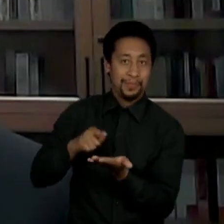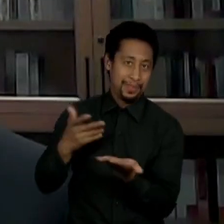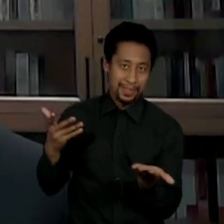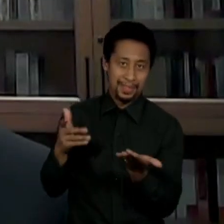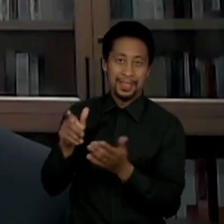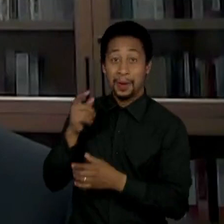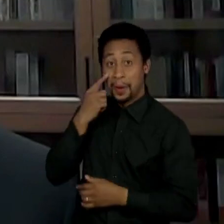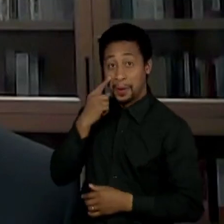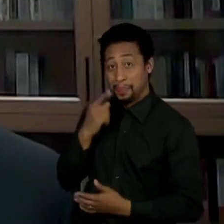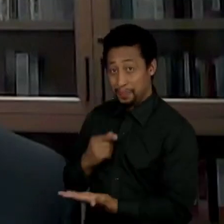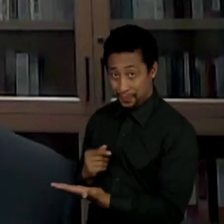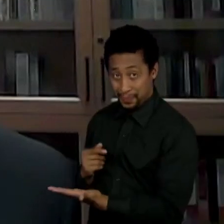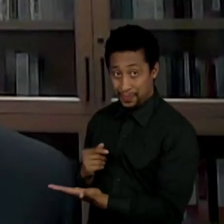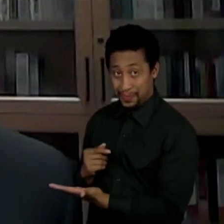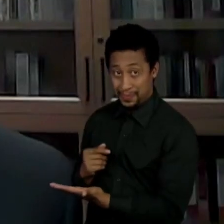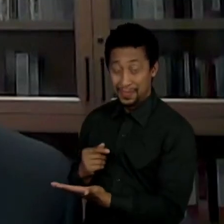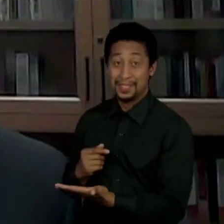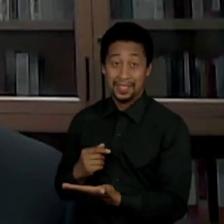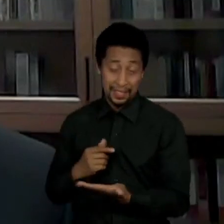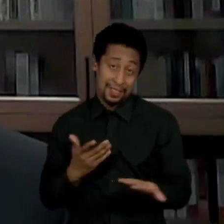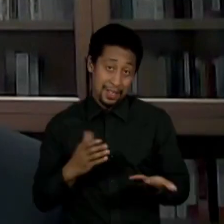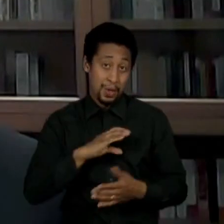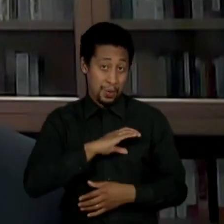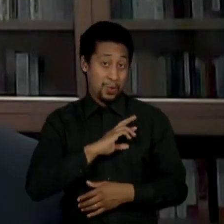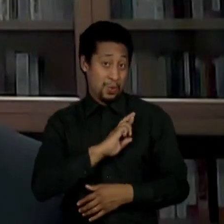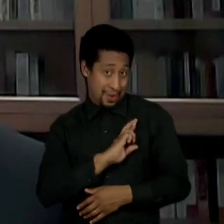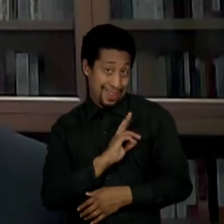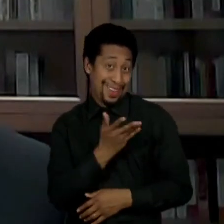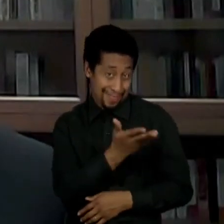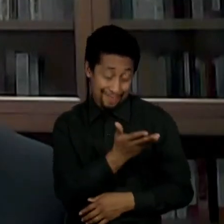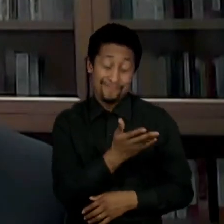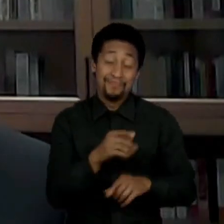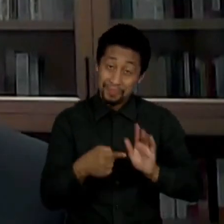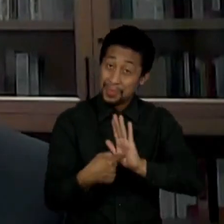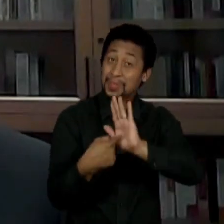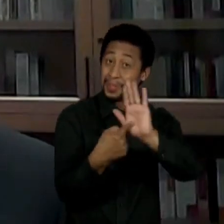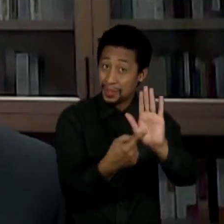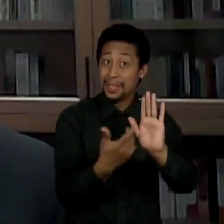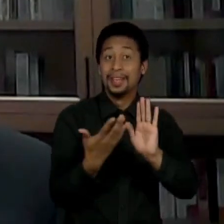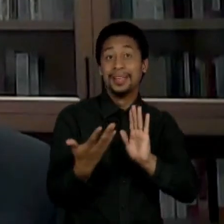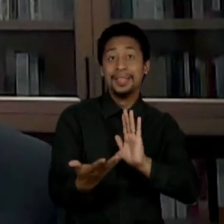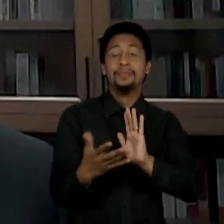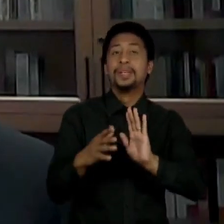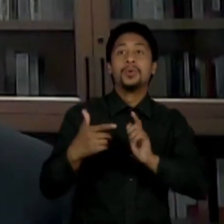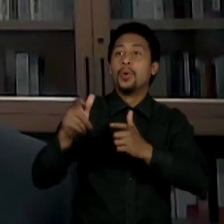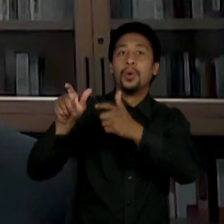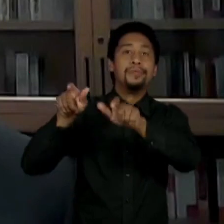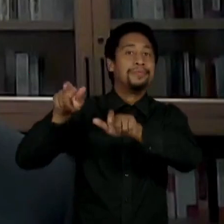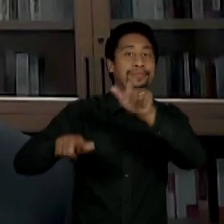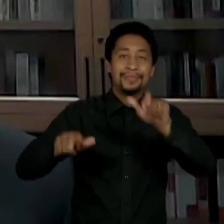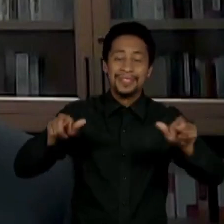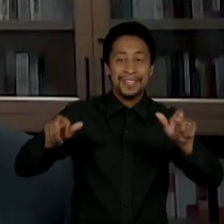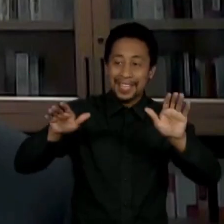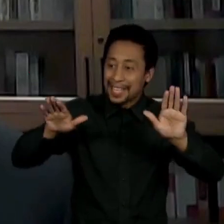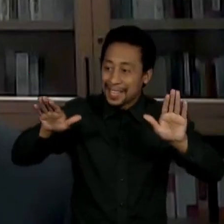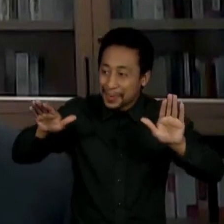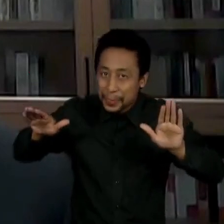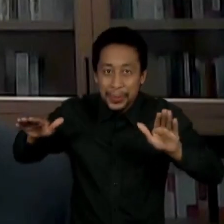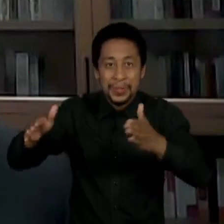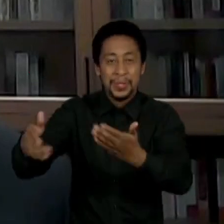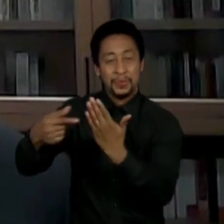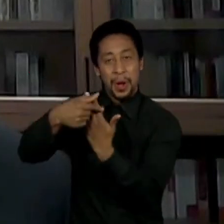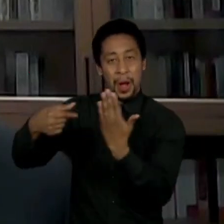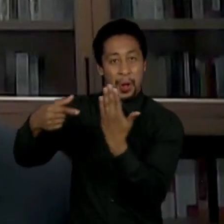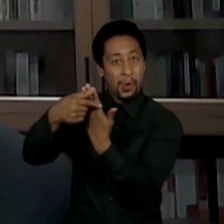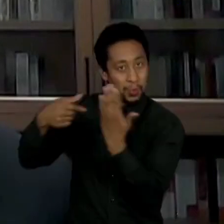and Robinson Crusoe... that, I think that's more than any